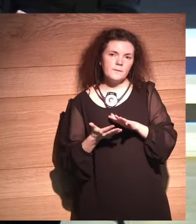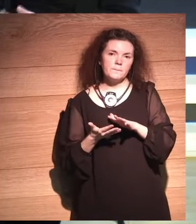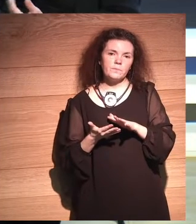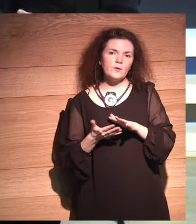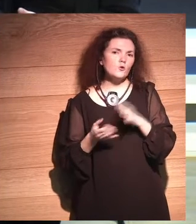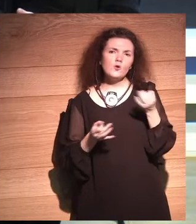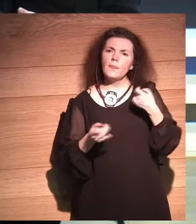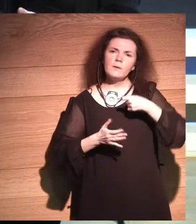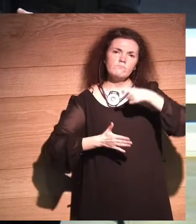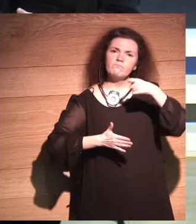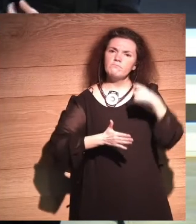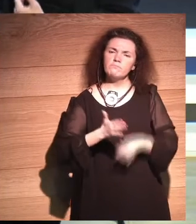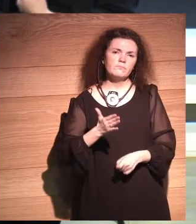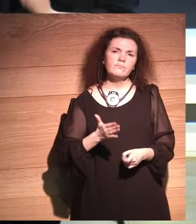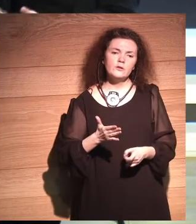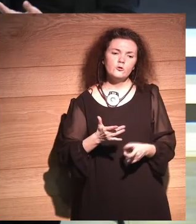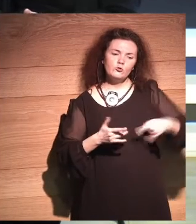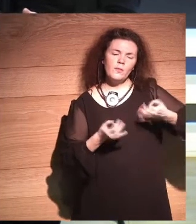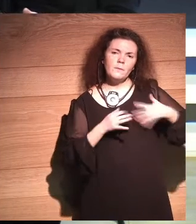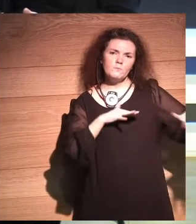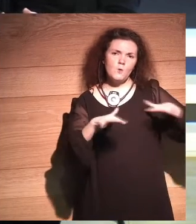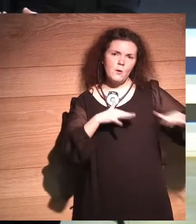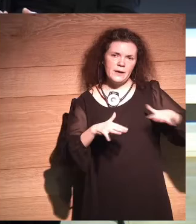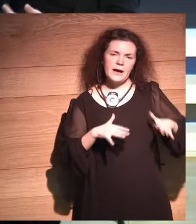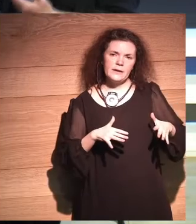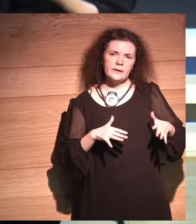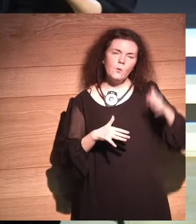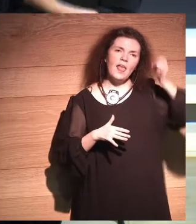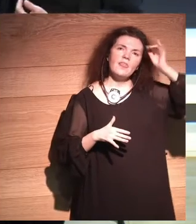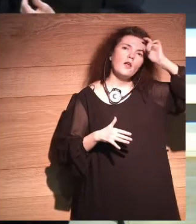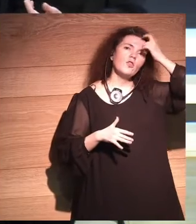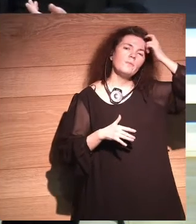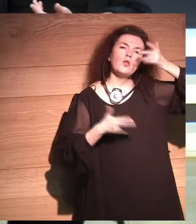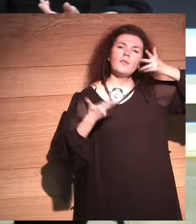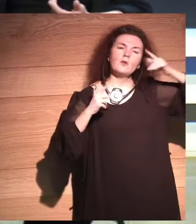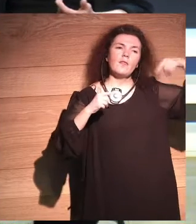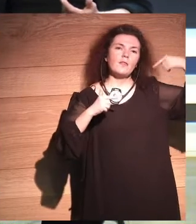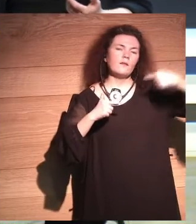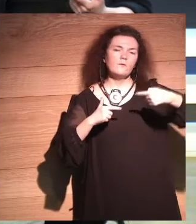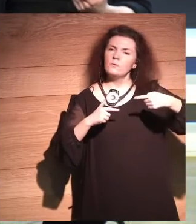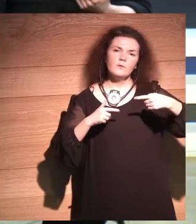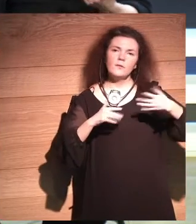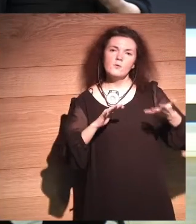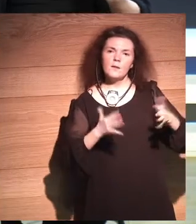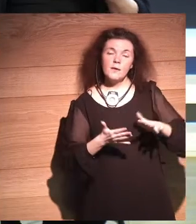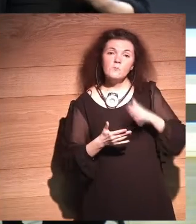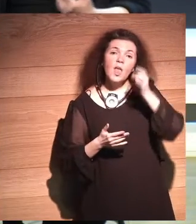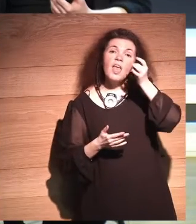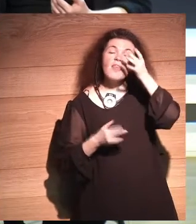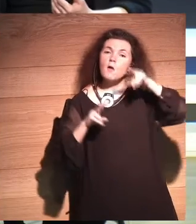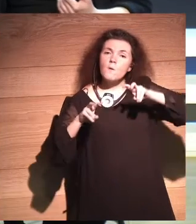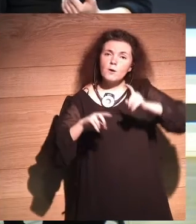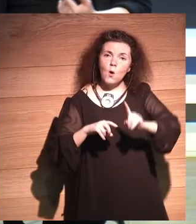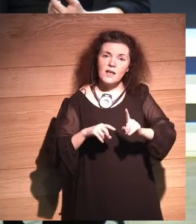this model? Absolutely. It's not a new idea. If you go back to ancient Athens, and there's some